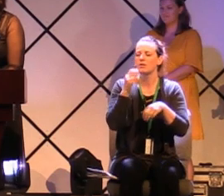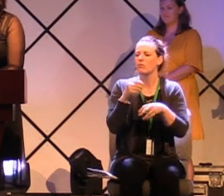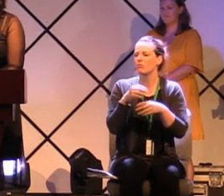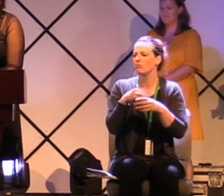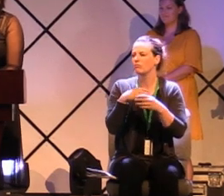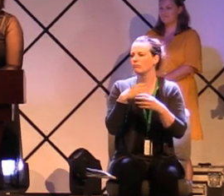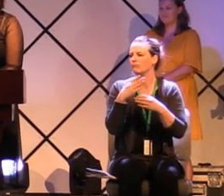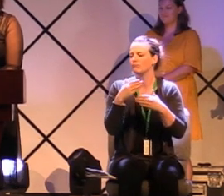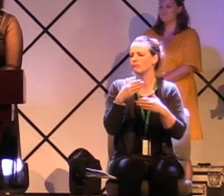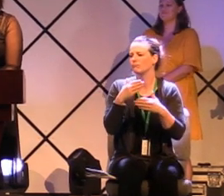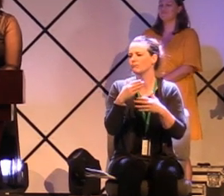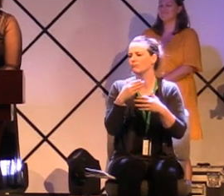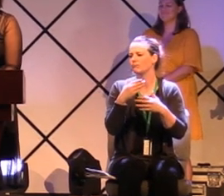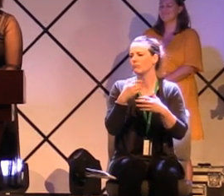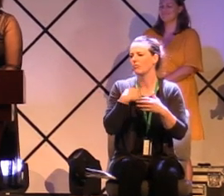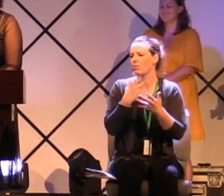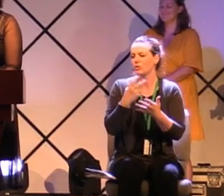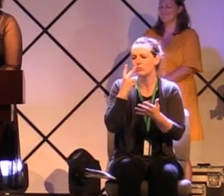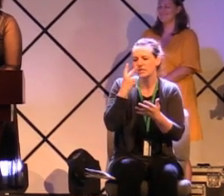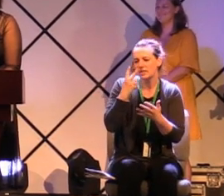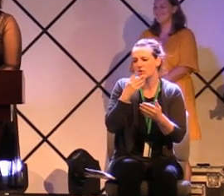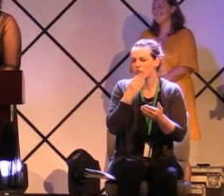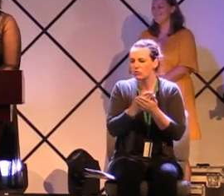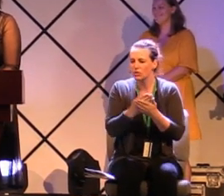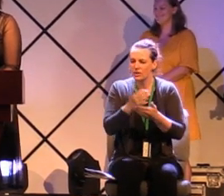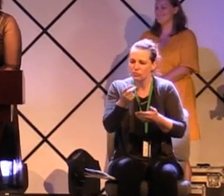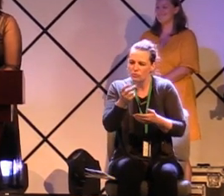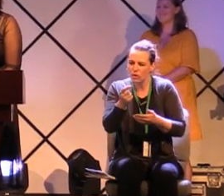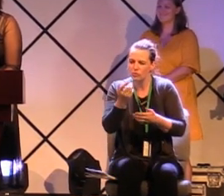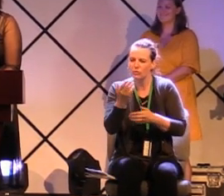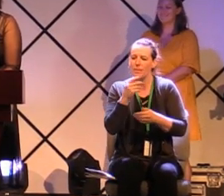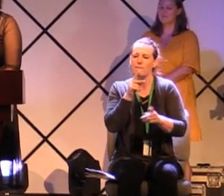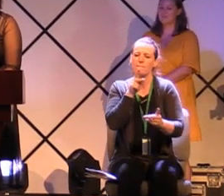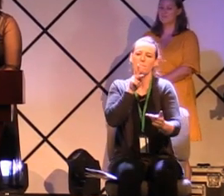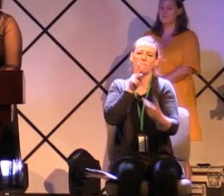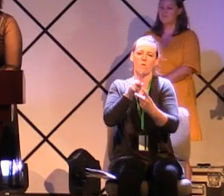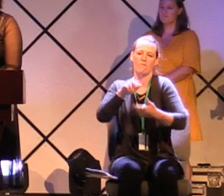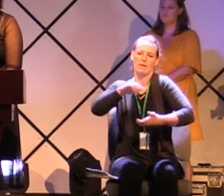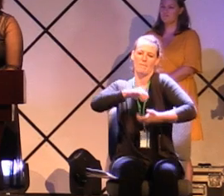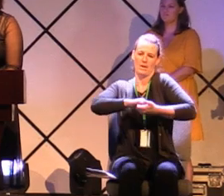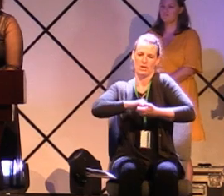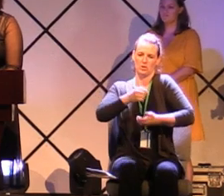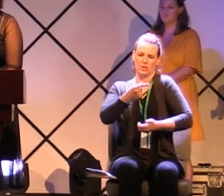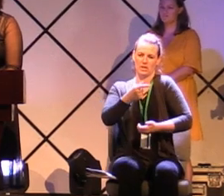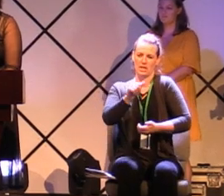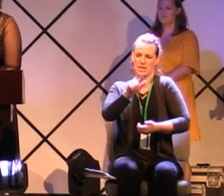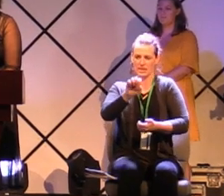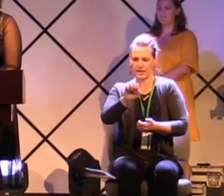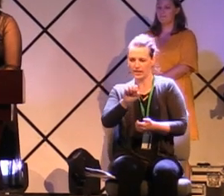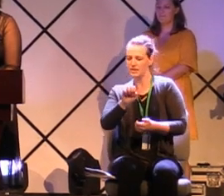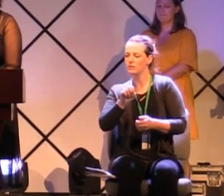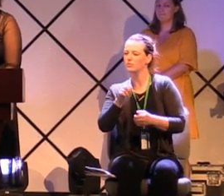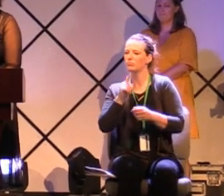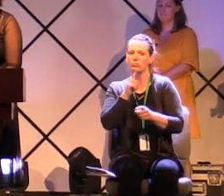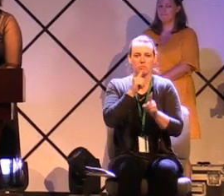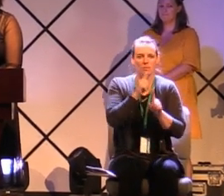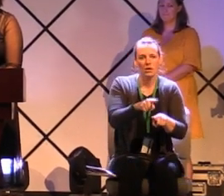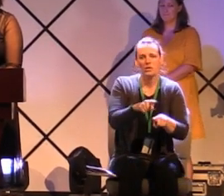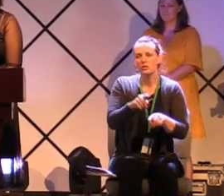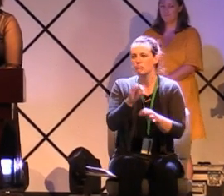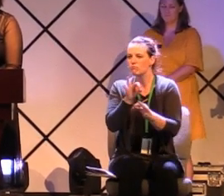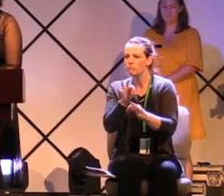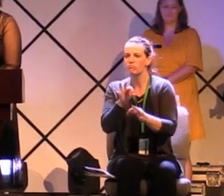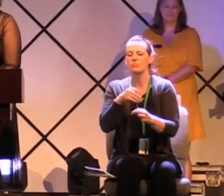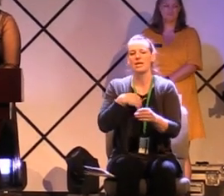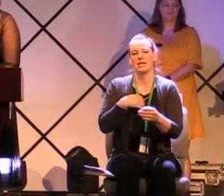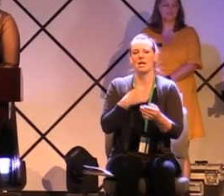tape, and knew we needed a stately dog to be his perfect match. Glenn loves Honcho's easygoing, responsive, and affectionate nature, and Honcho loves the